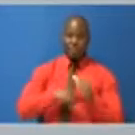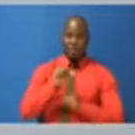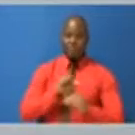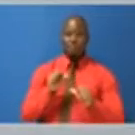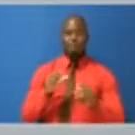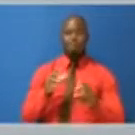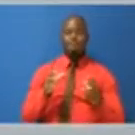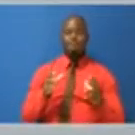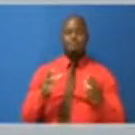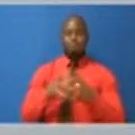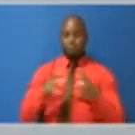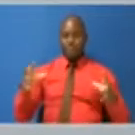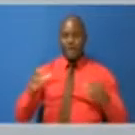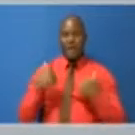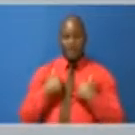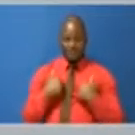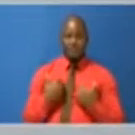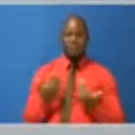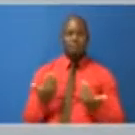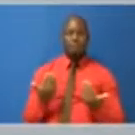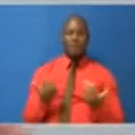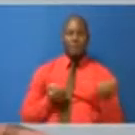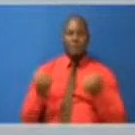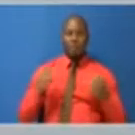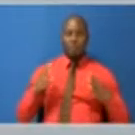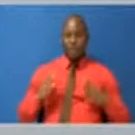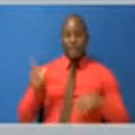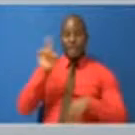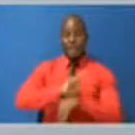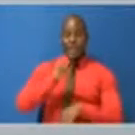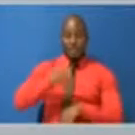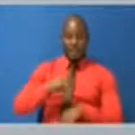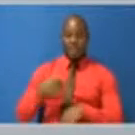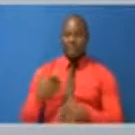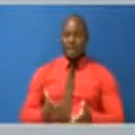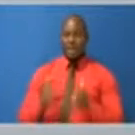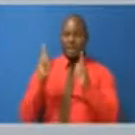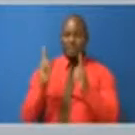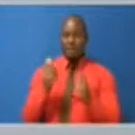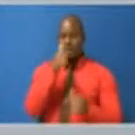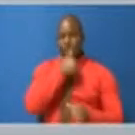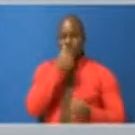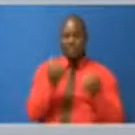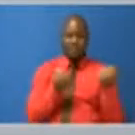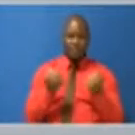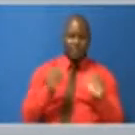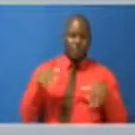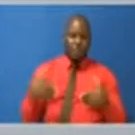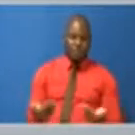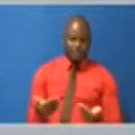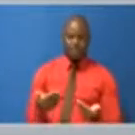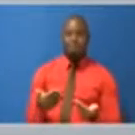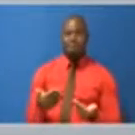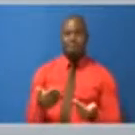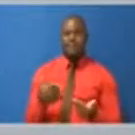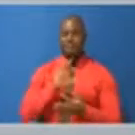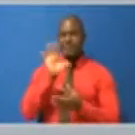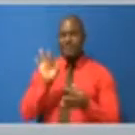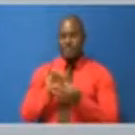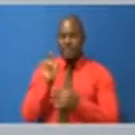congestion is to have car holidays days where you know we don't allow private cars or cars of